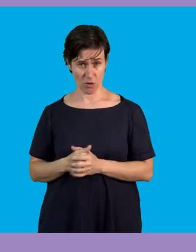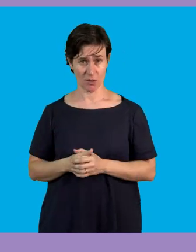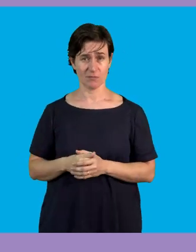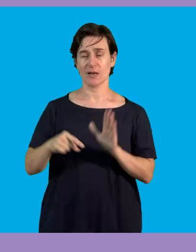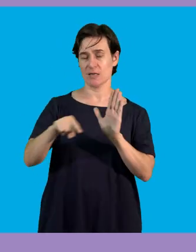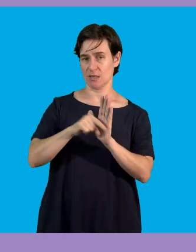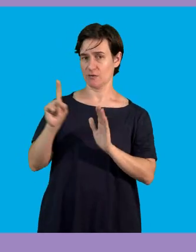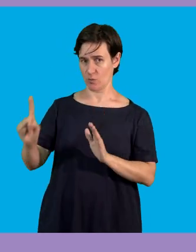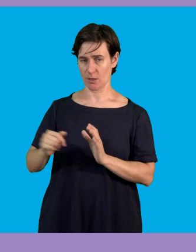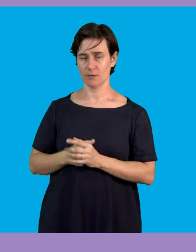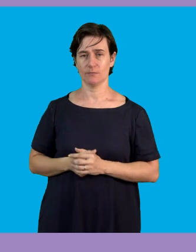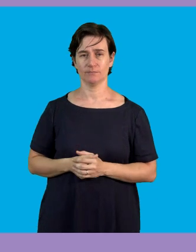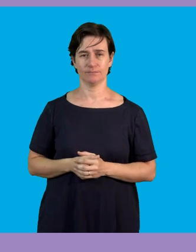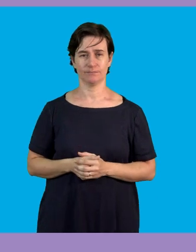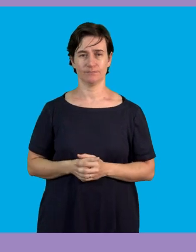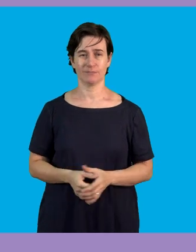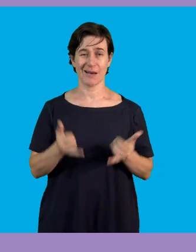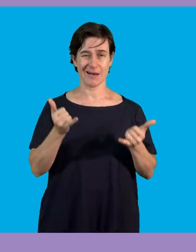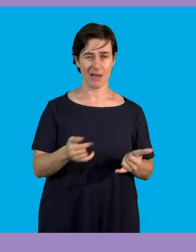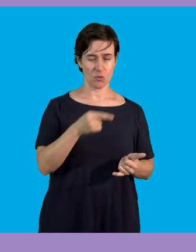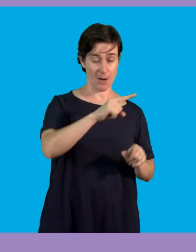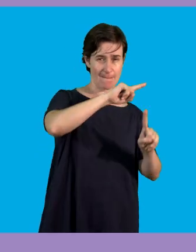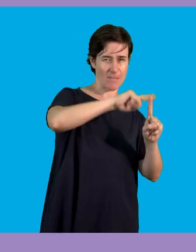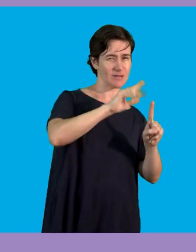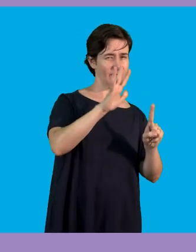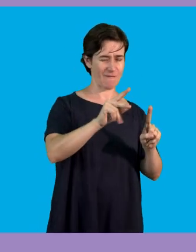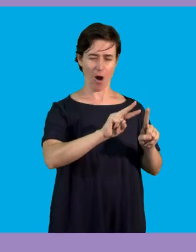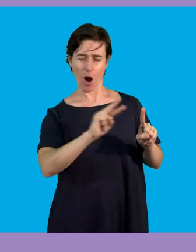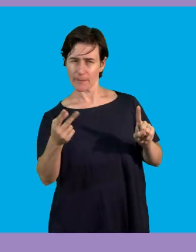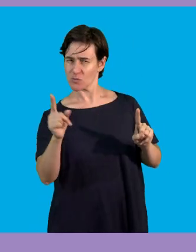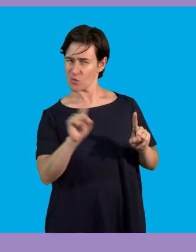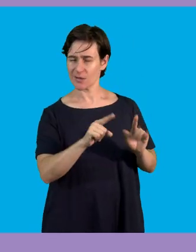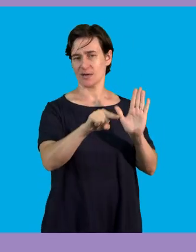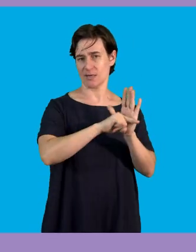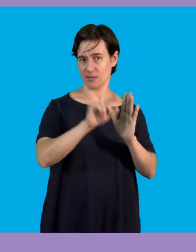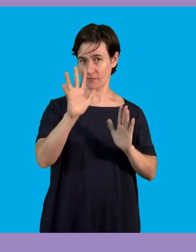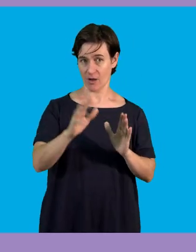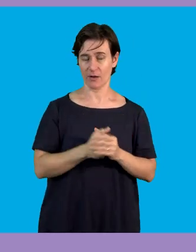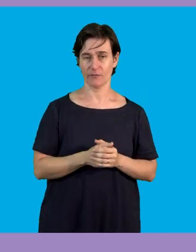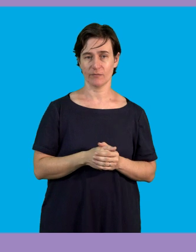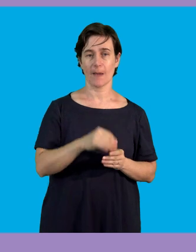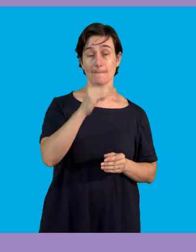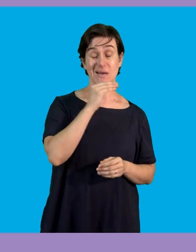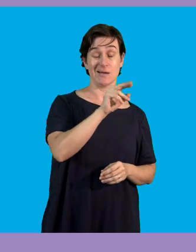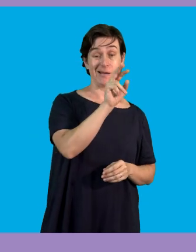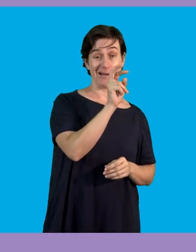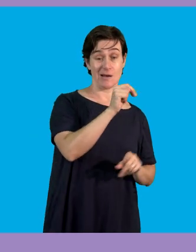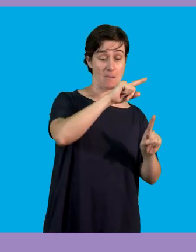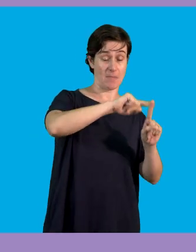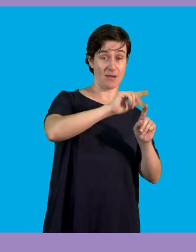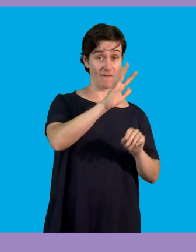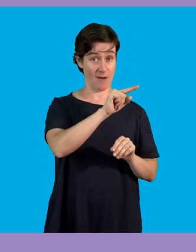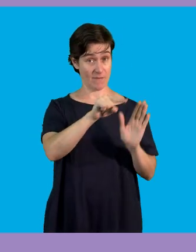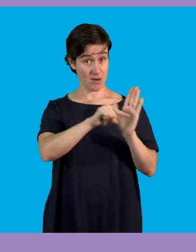2 would be negative 1. And then the additive inverse of 5 is negative 5. So it would be